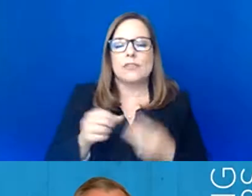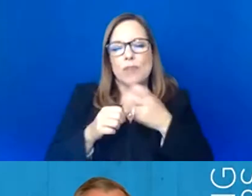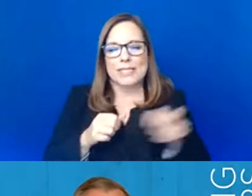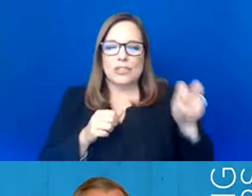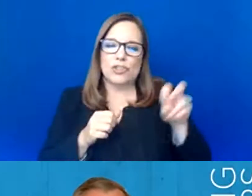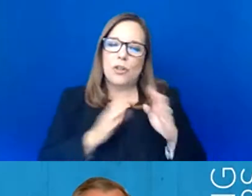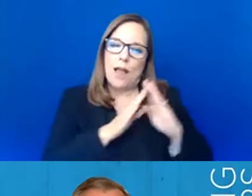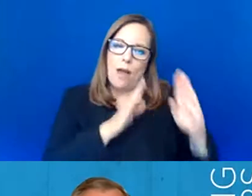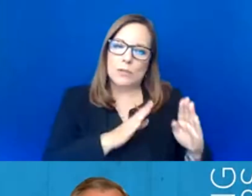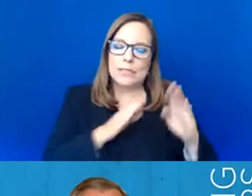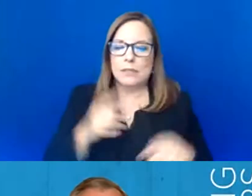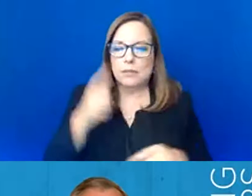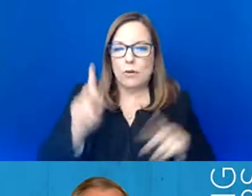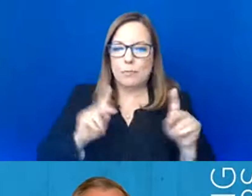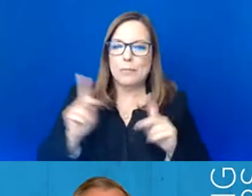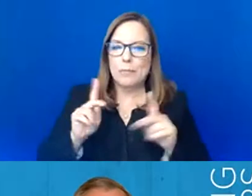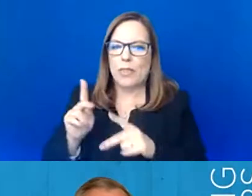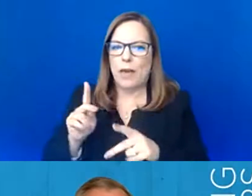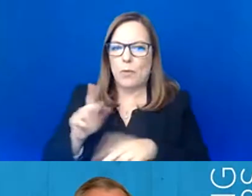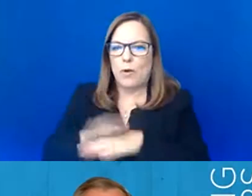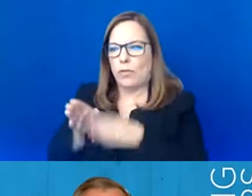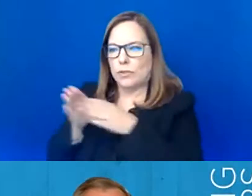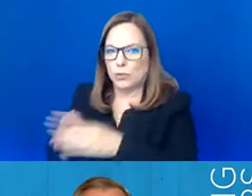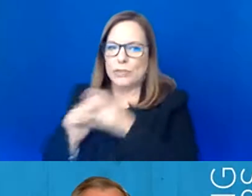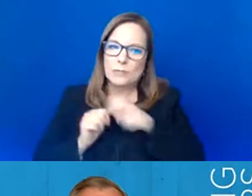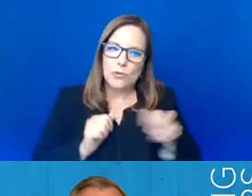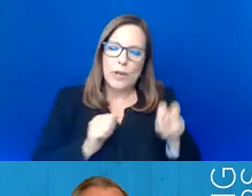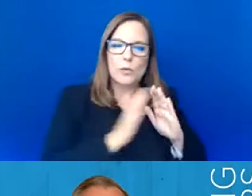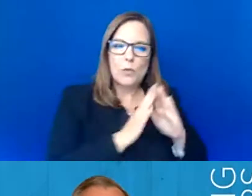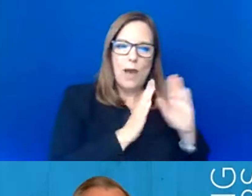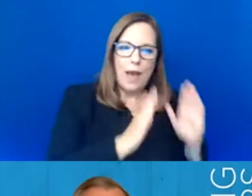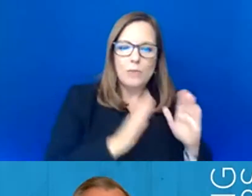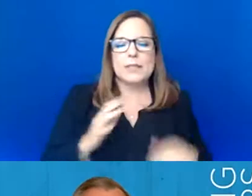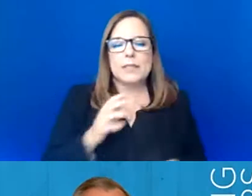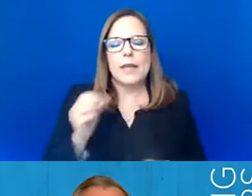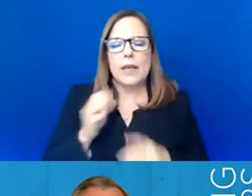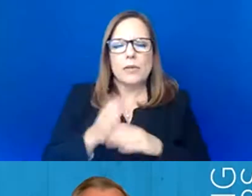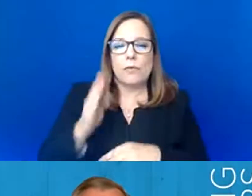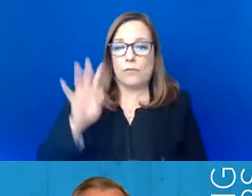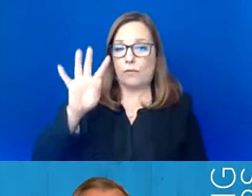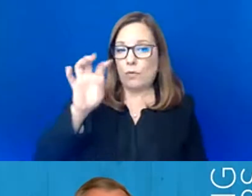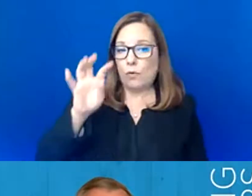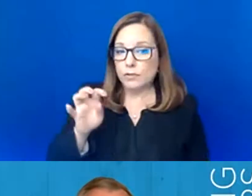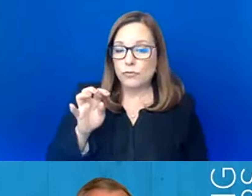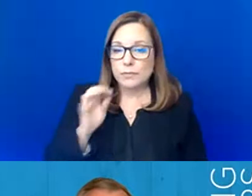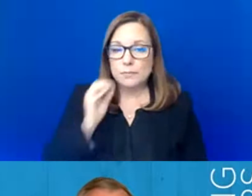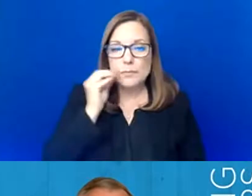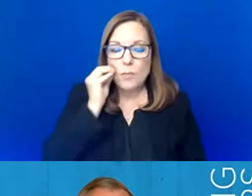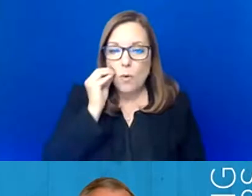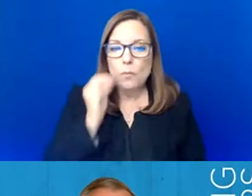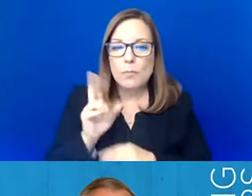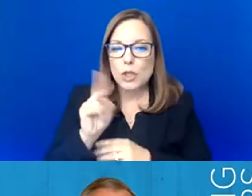people coming off of the streets, as well as over 400 units currently of permanent supportive